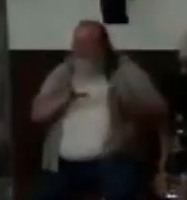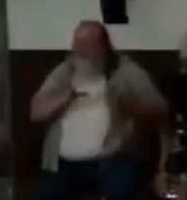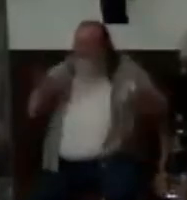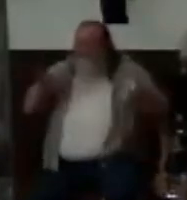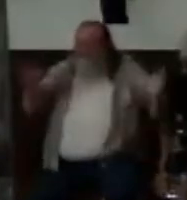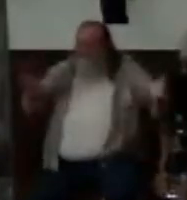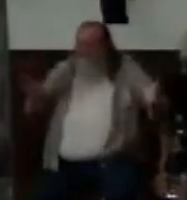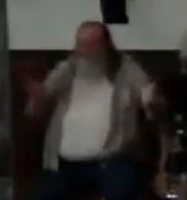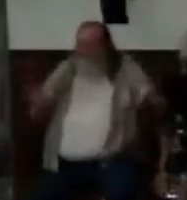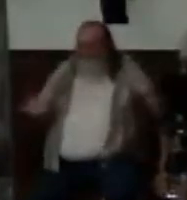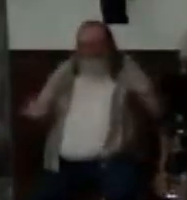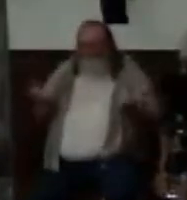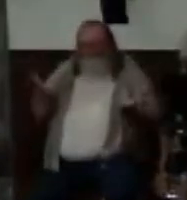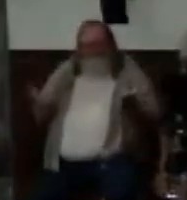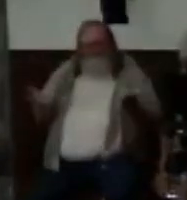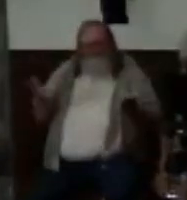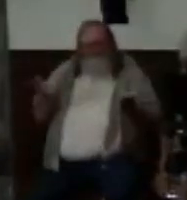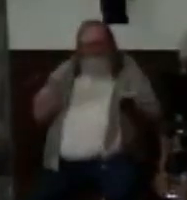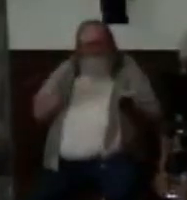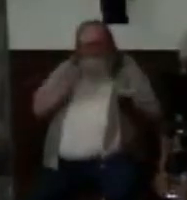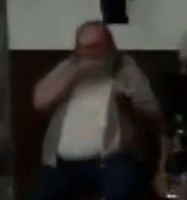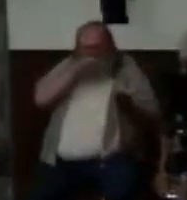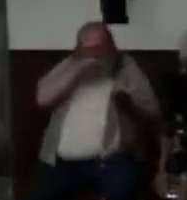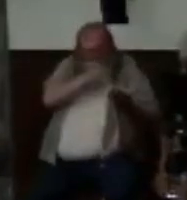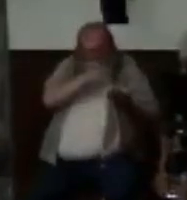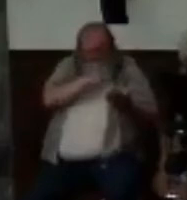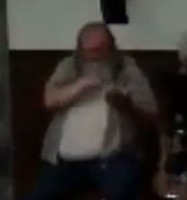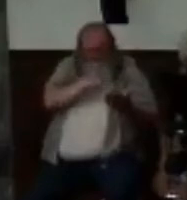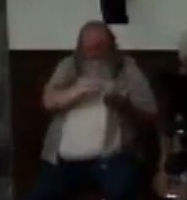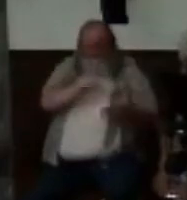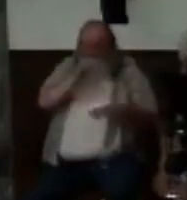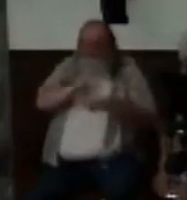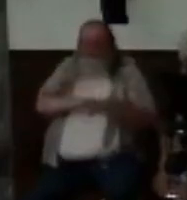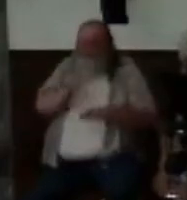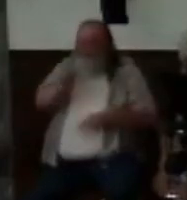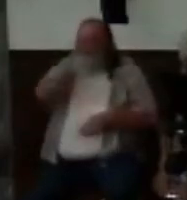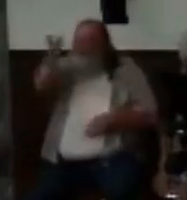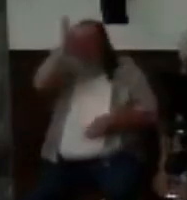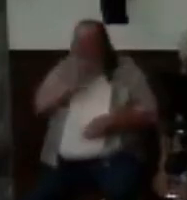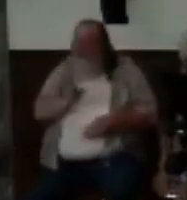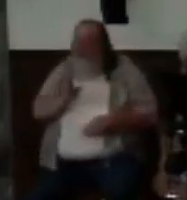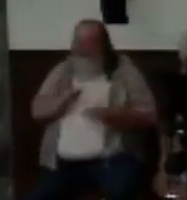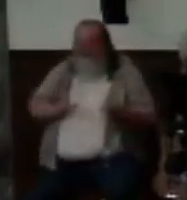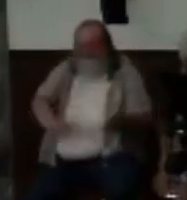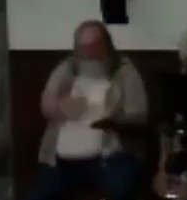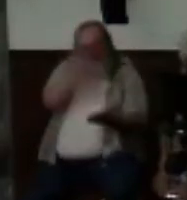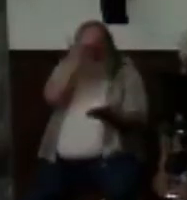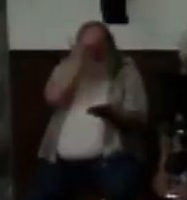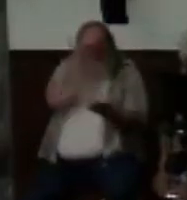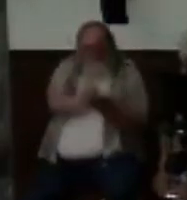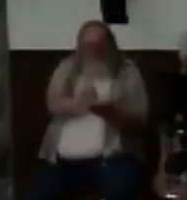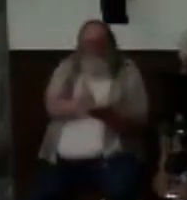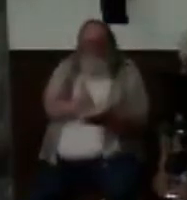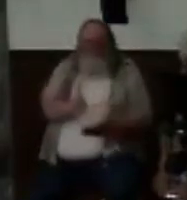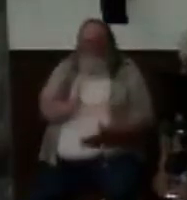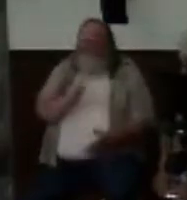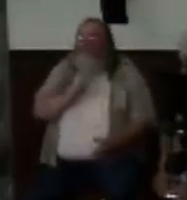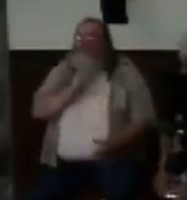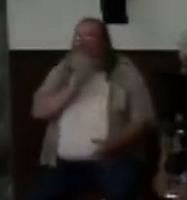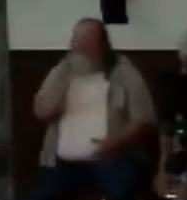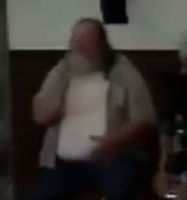We must be more concerned with God's approval than man's. Jesus only gave us a few